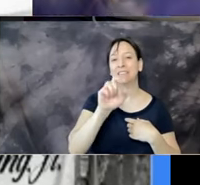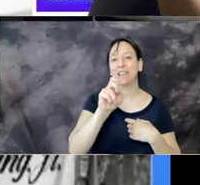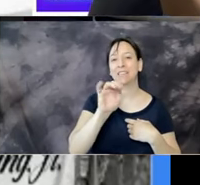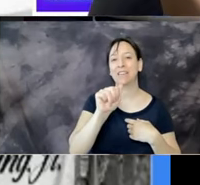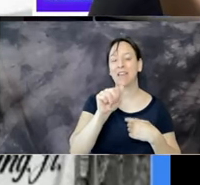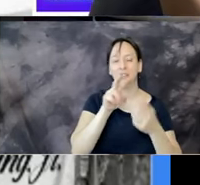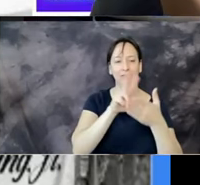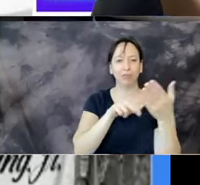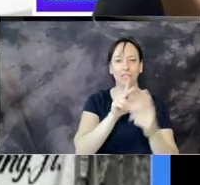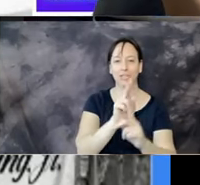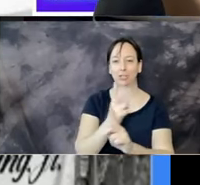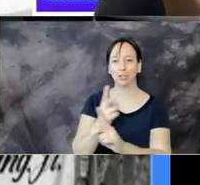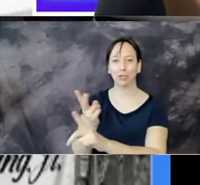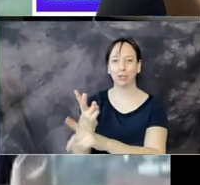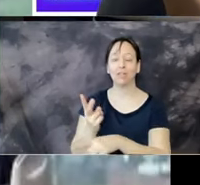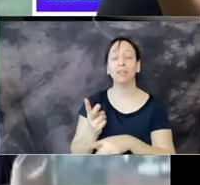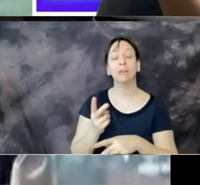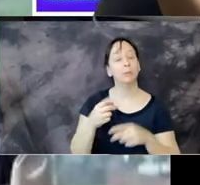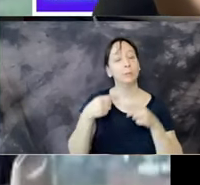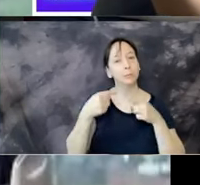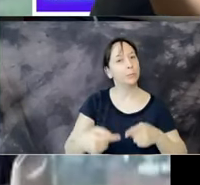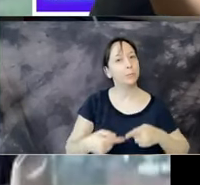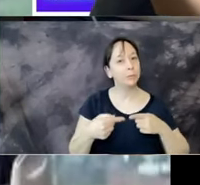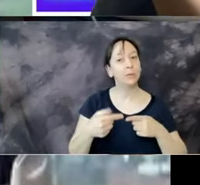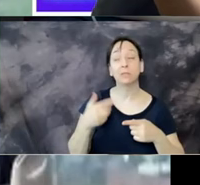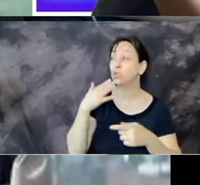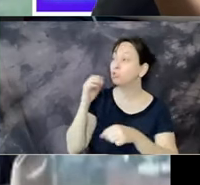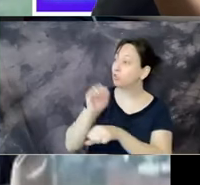did great. So we'll move to good job.